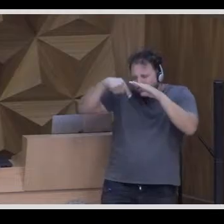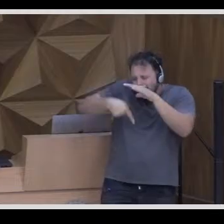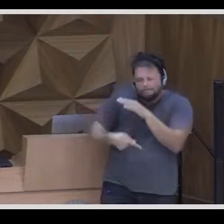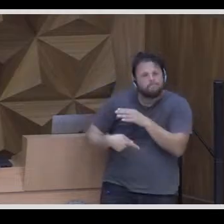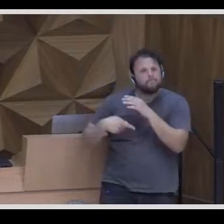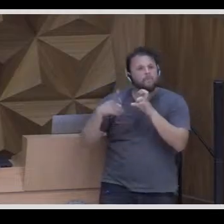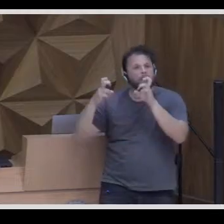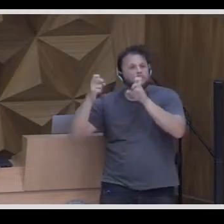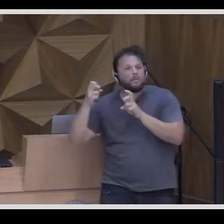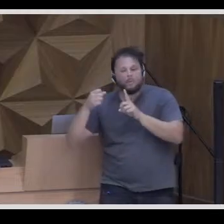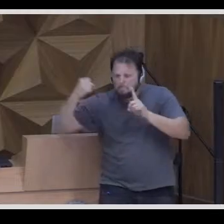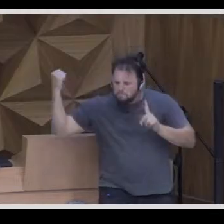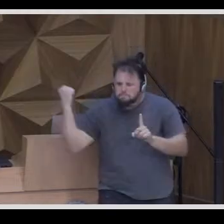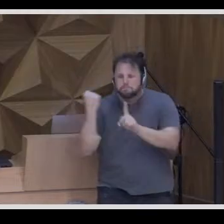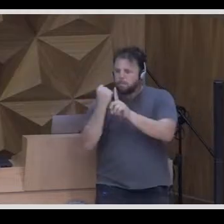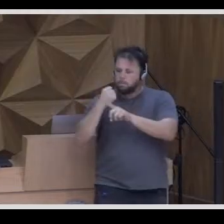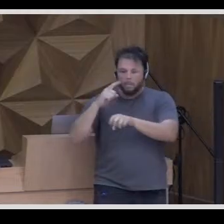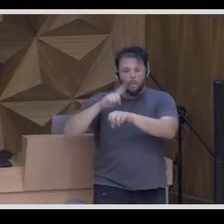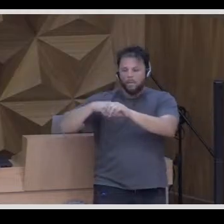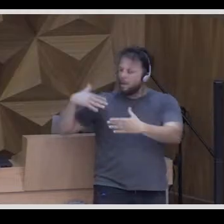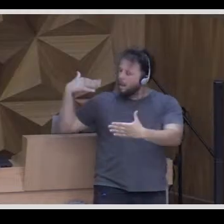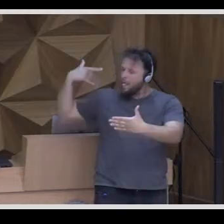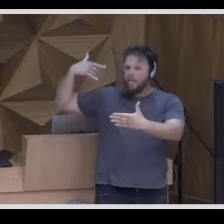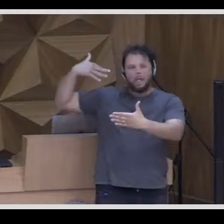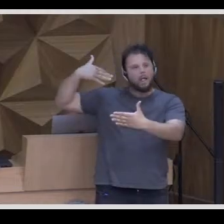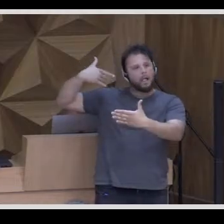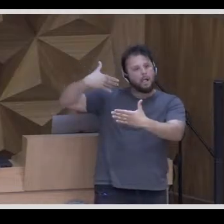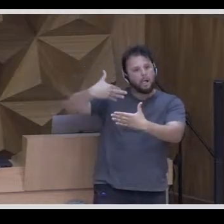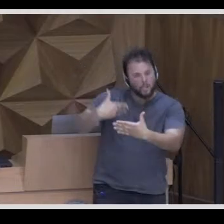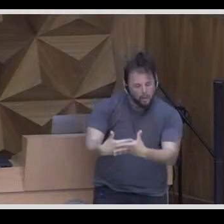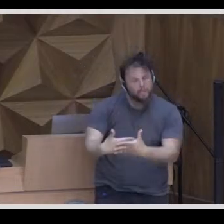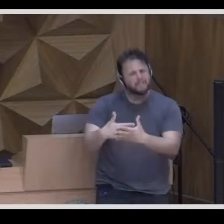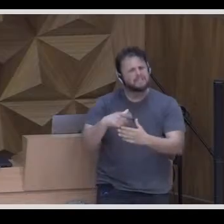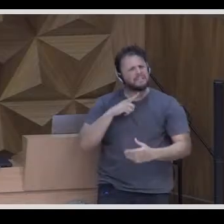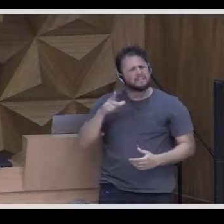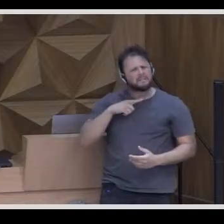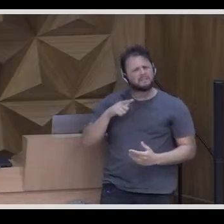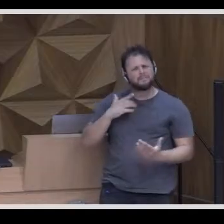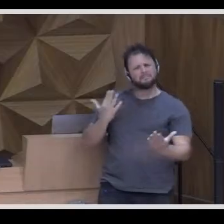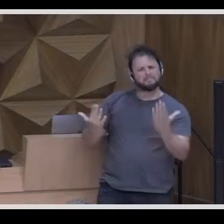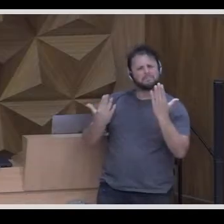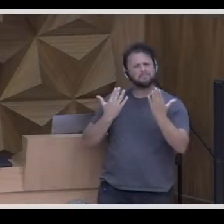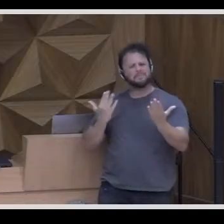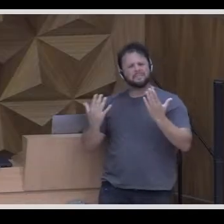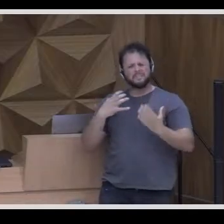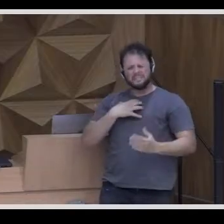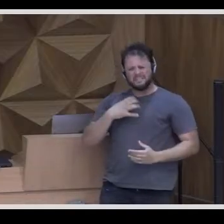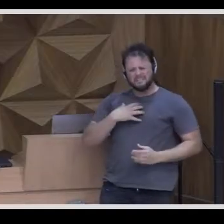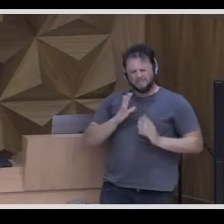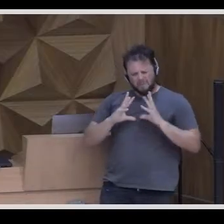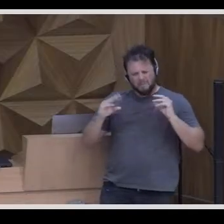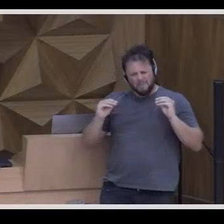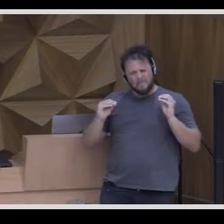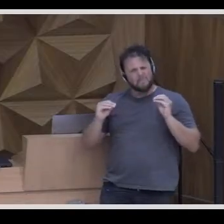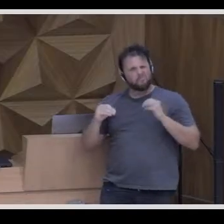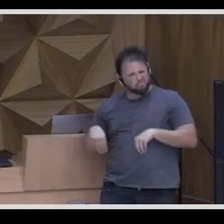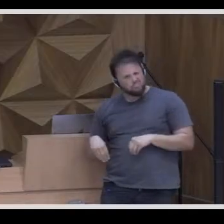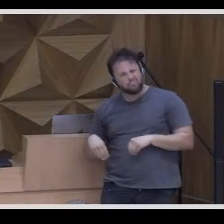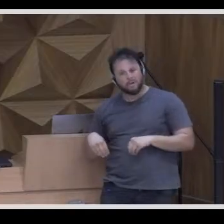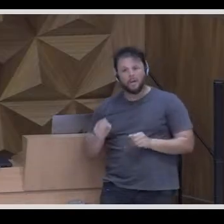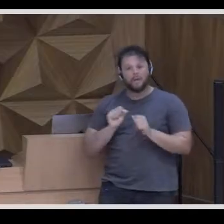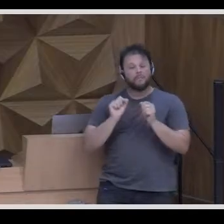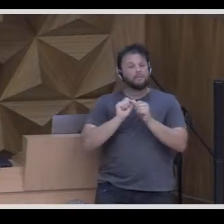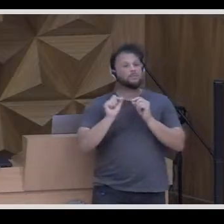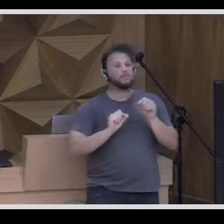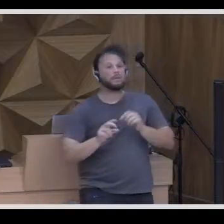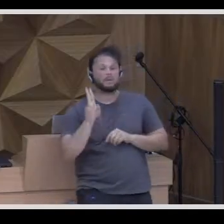If you're suspicious of this technology, or you don't feel comfortable with it, and you're asked to wear it every day,